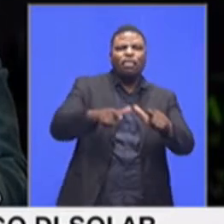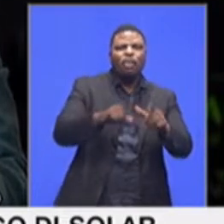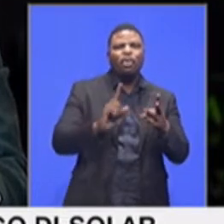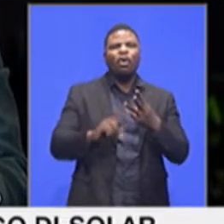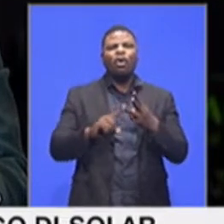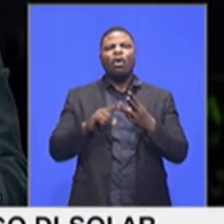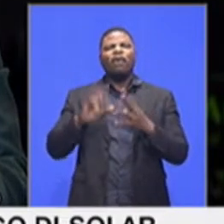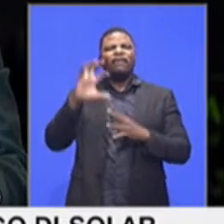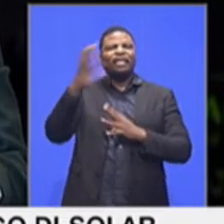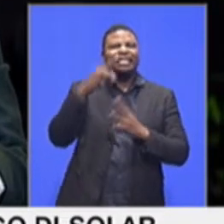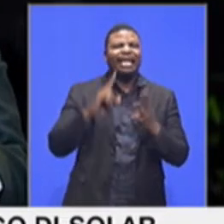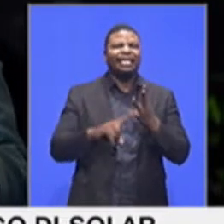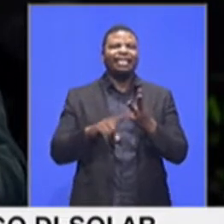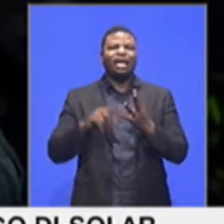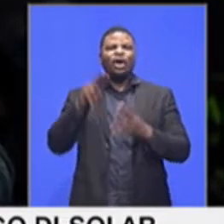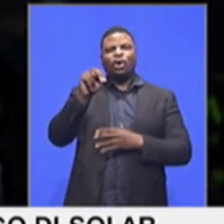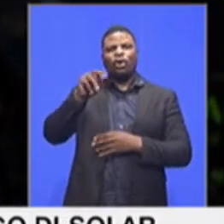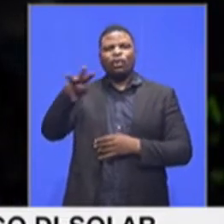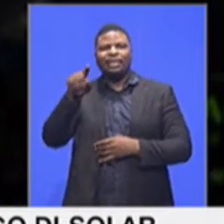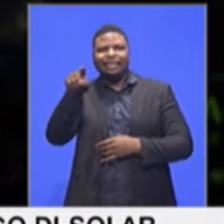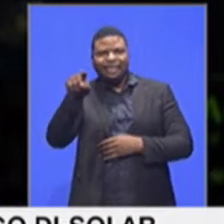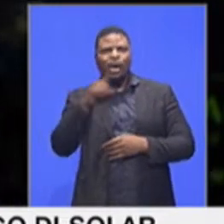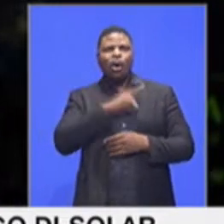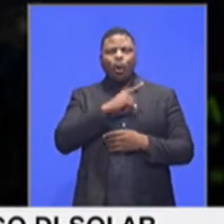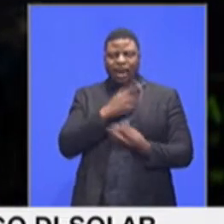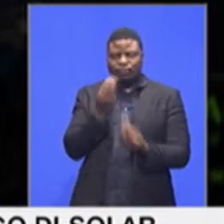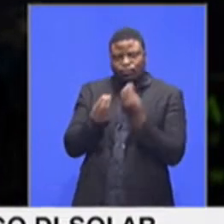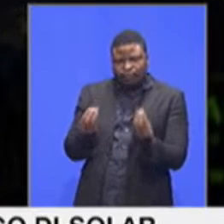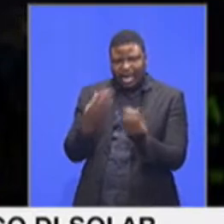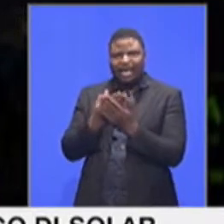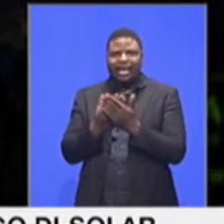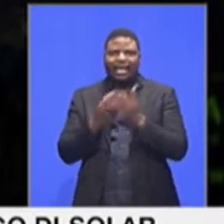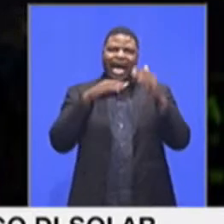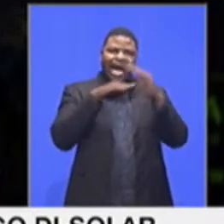Northwest to safely access schools and workplaces.